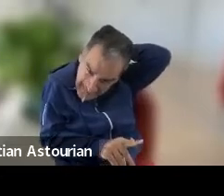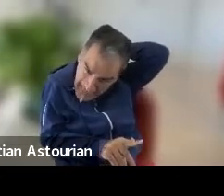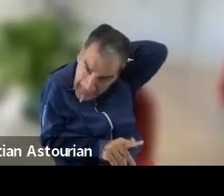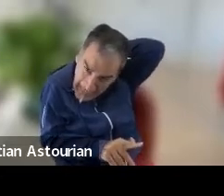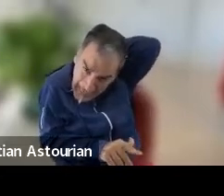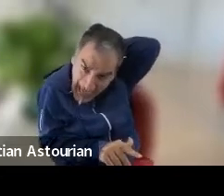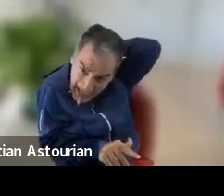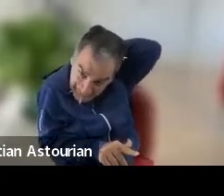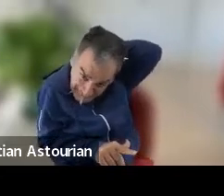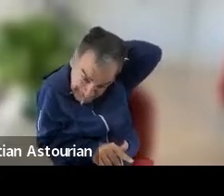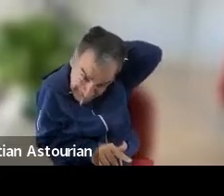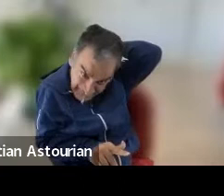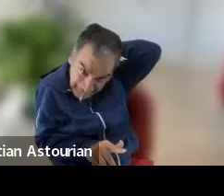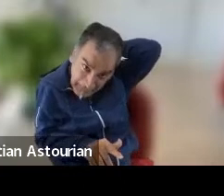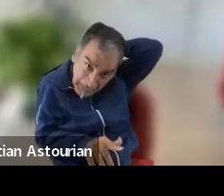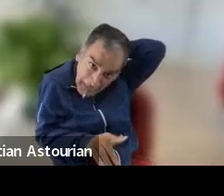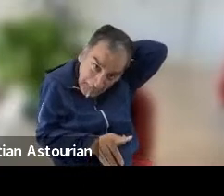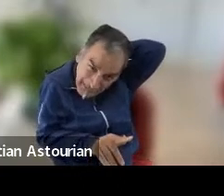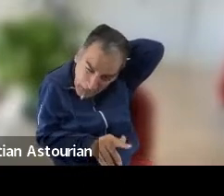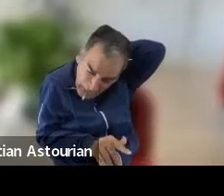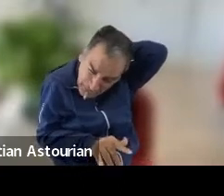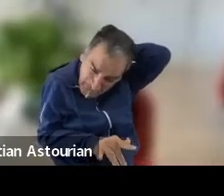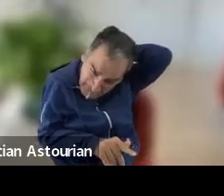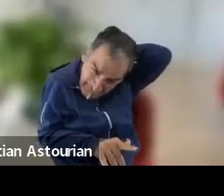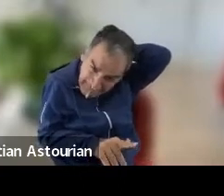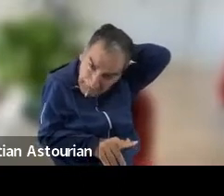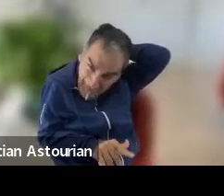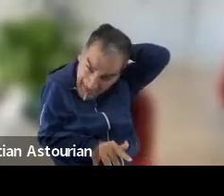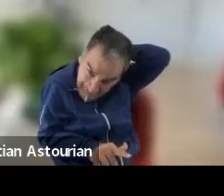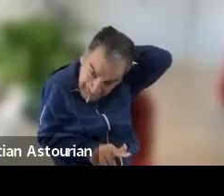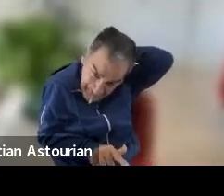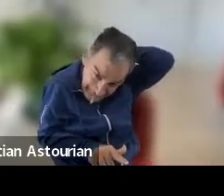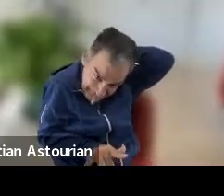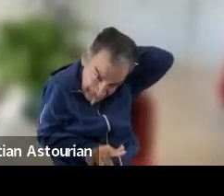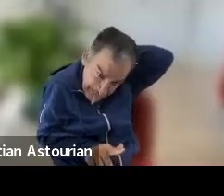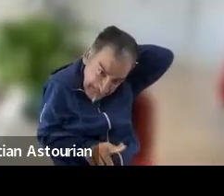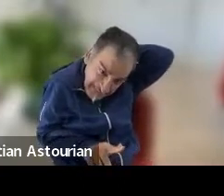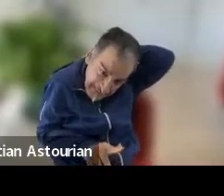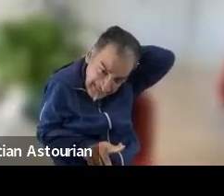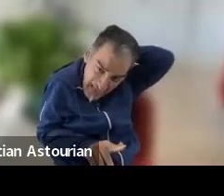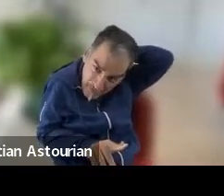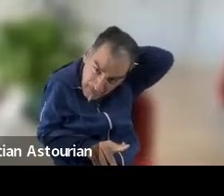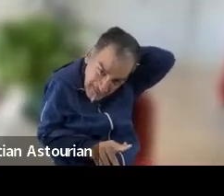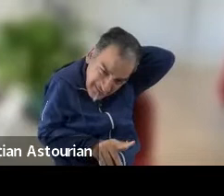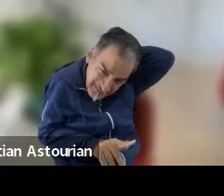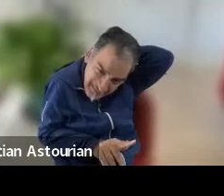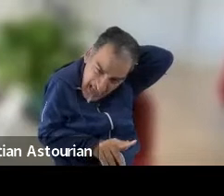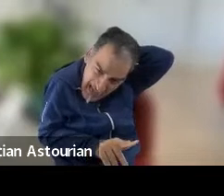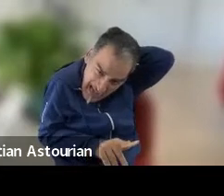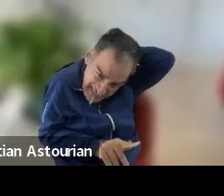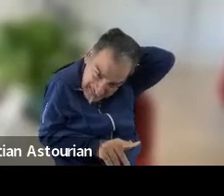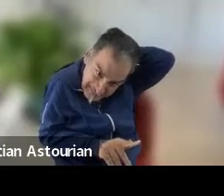their lives because of the barriers that